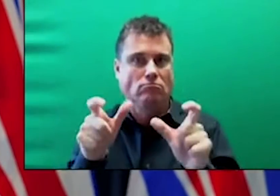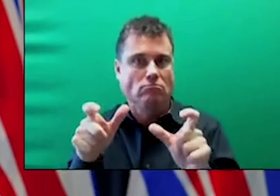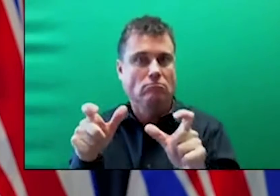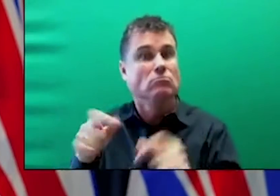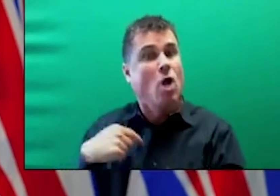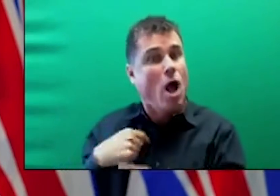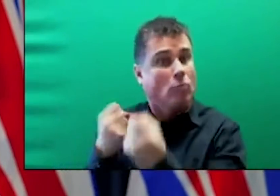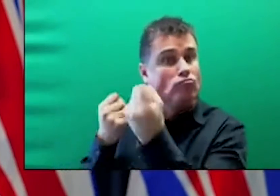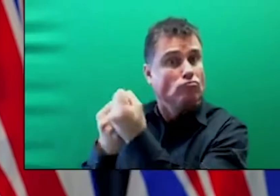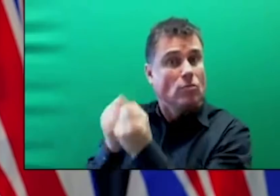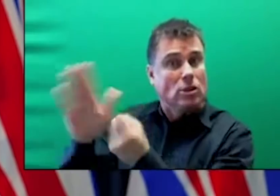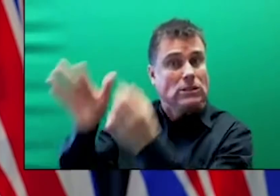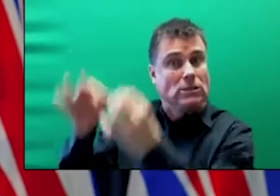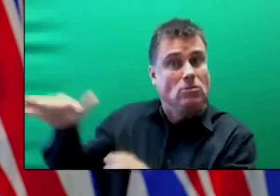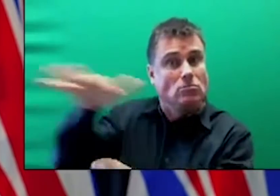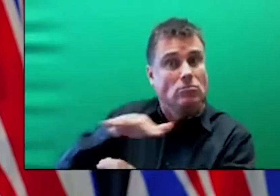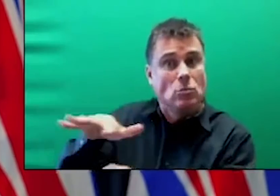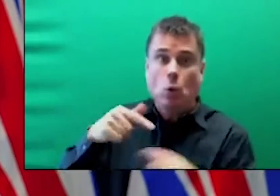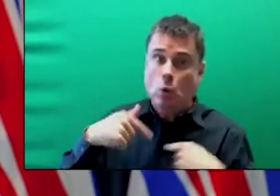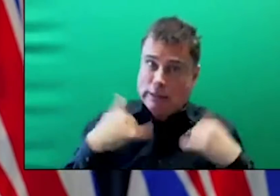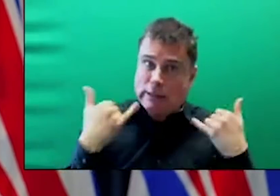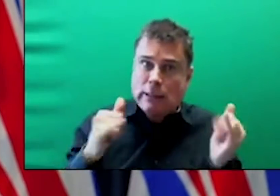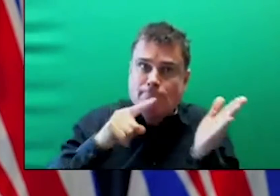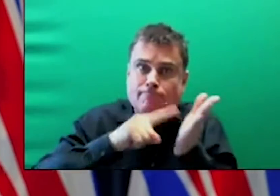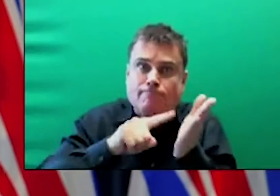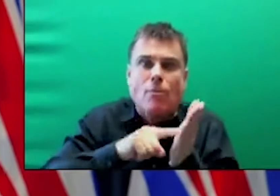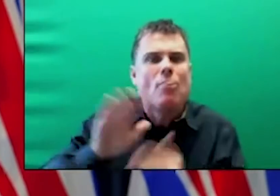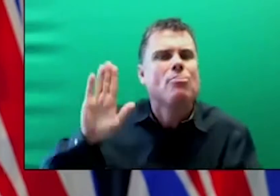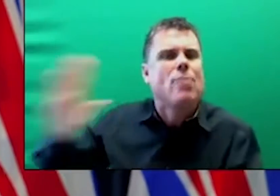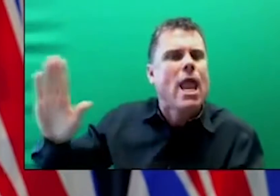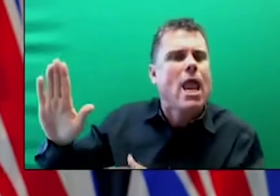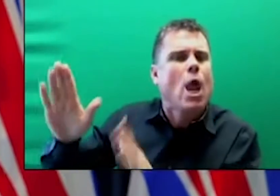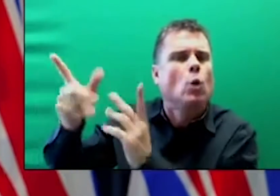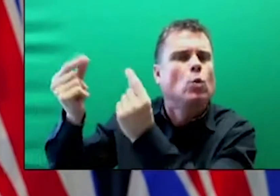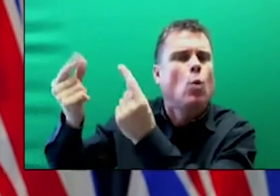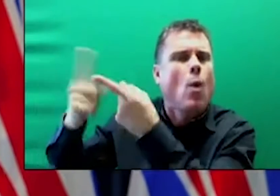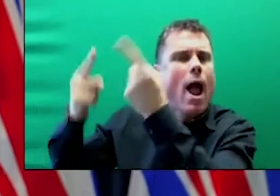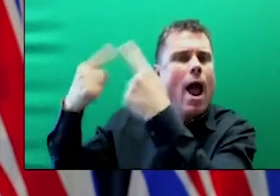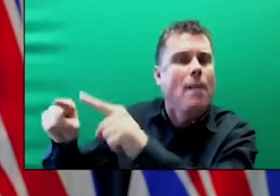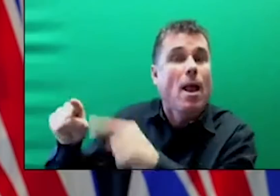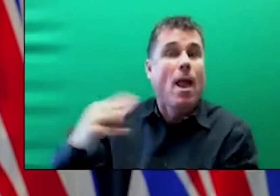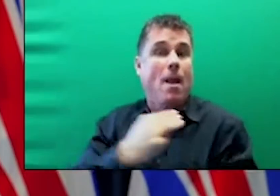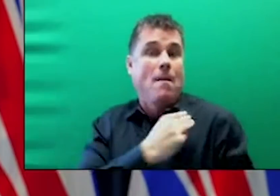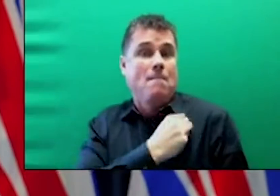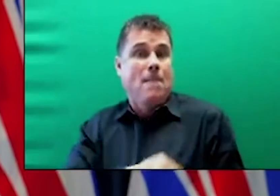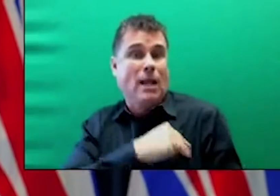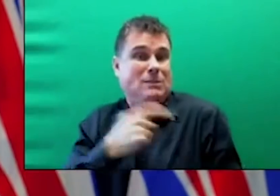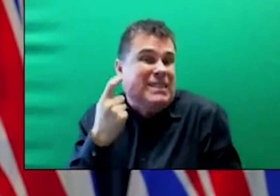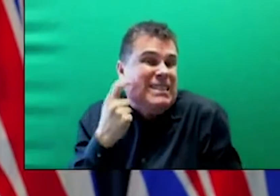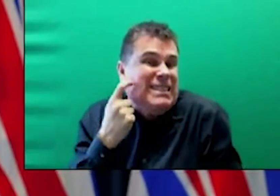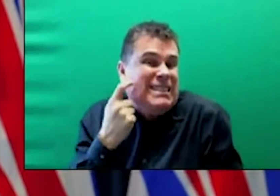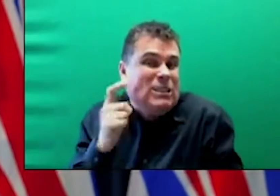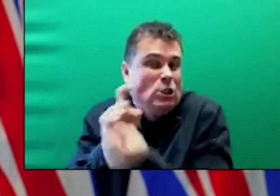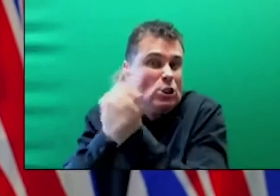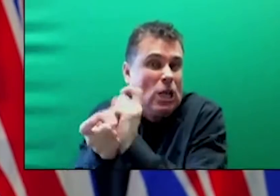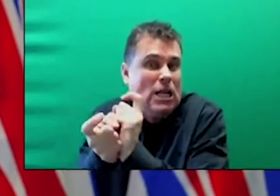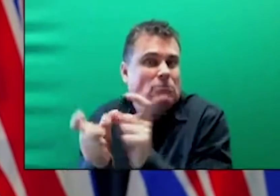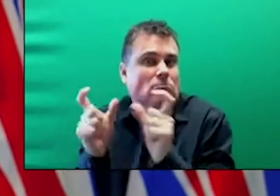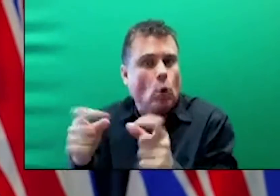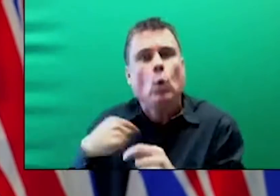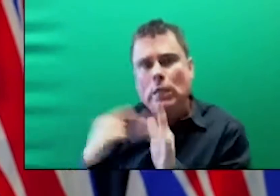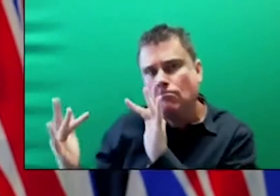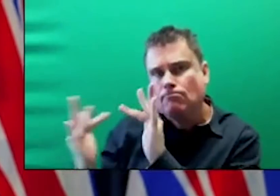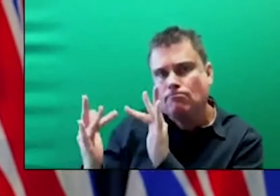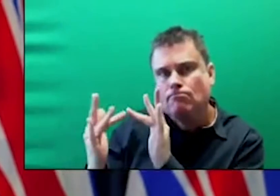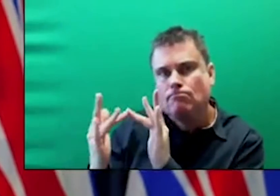Columbians to do more. Wouldn't there even be some symbolic value in implementing what Manitoba is doing? You've